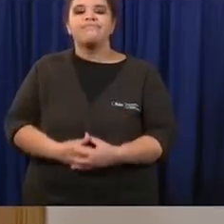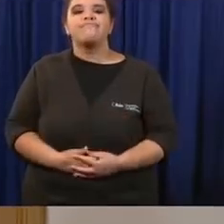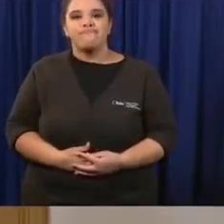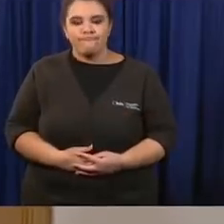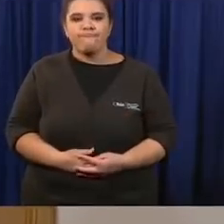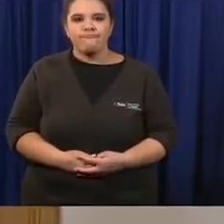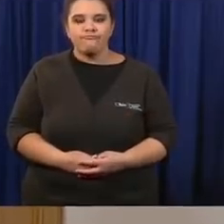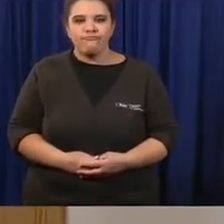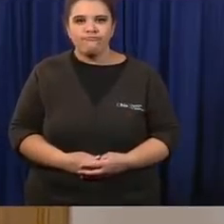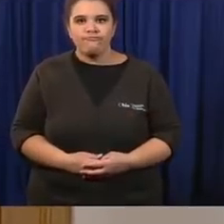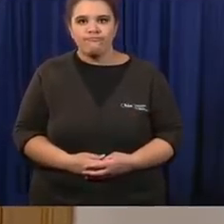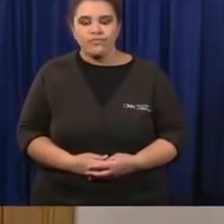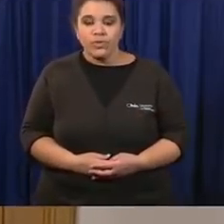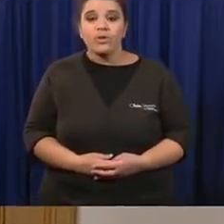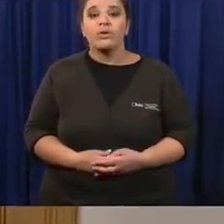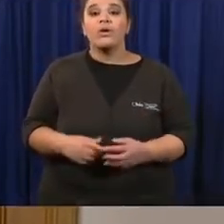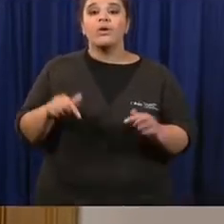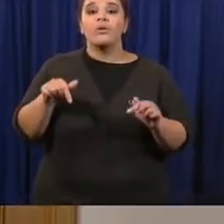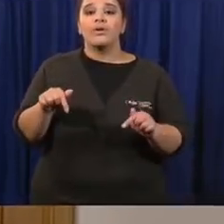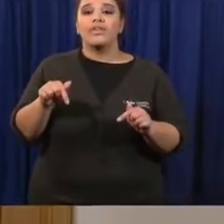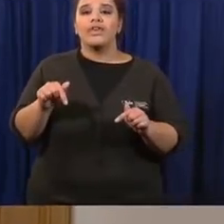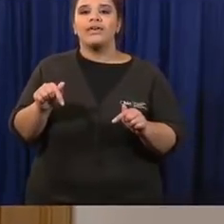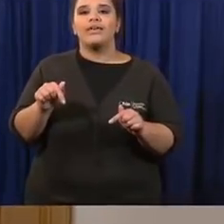of these probable cases,